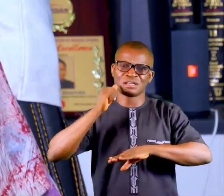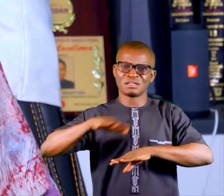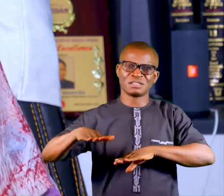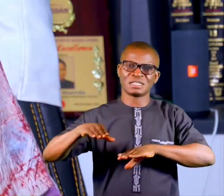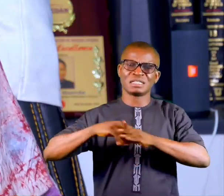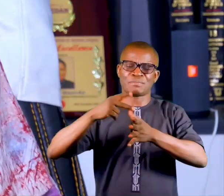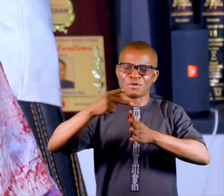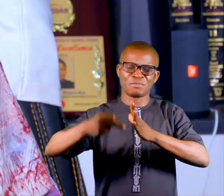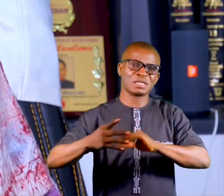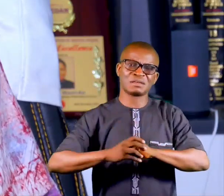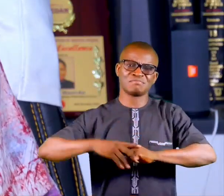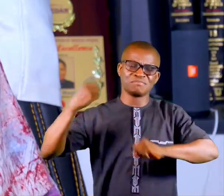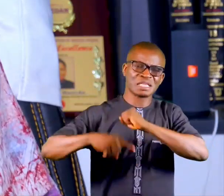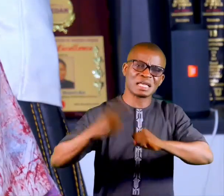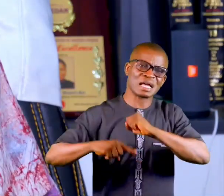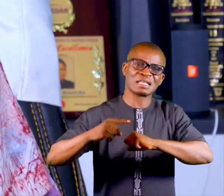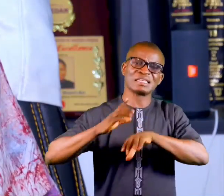up, dragged her,